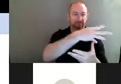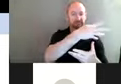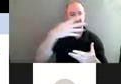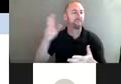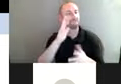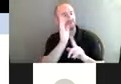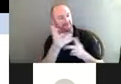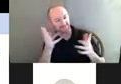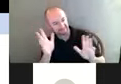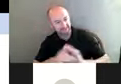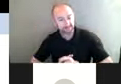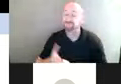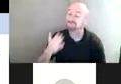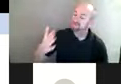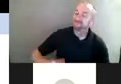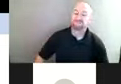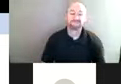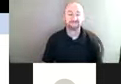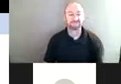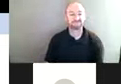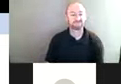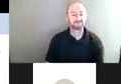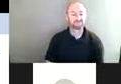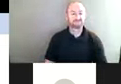5 minutes. Thank you.